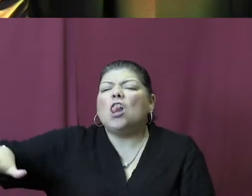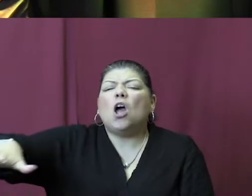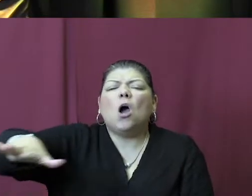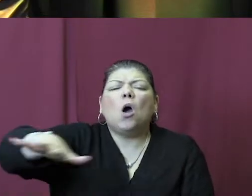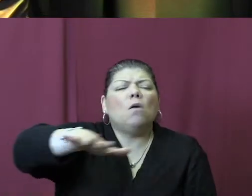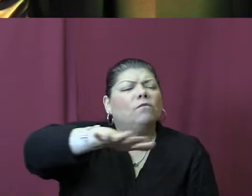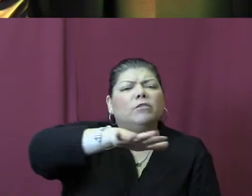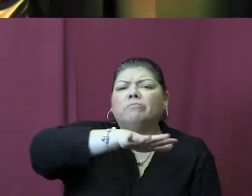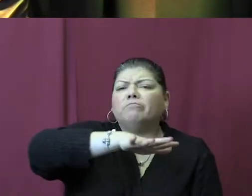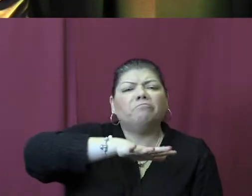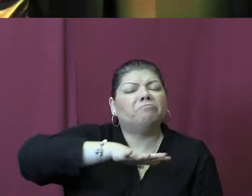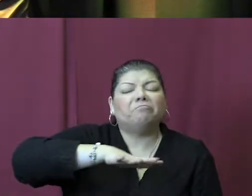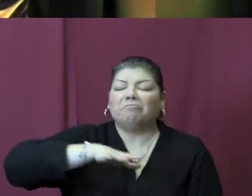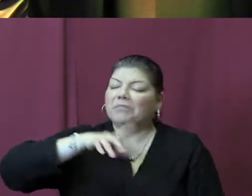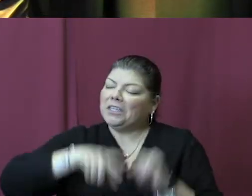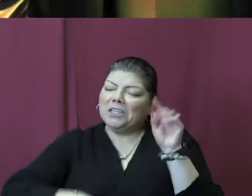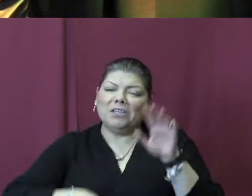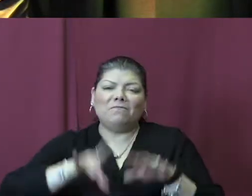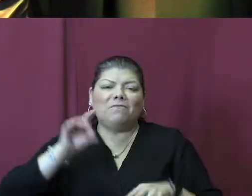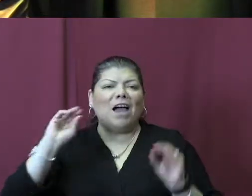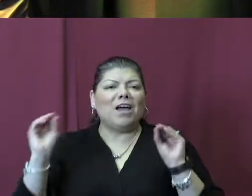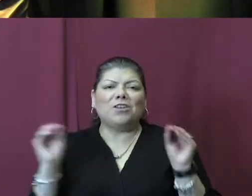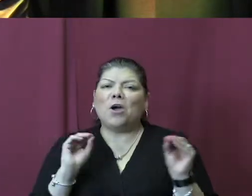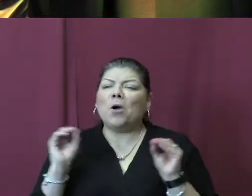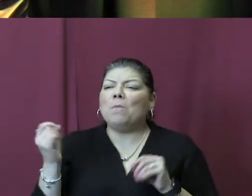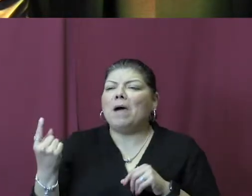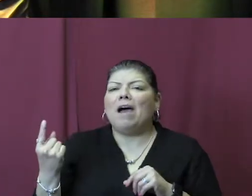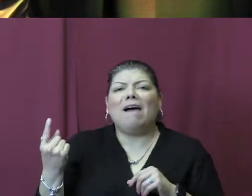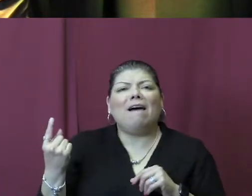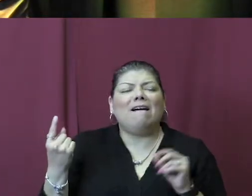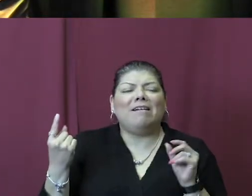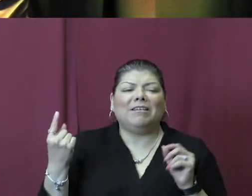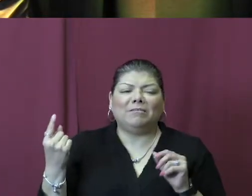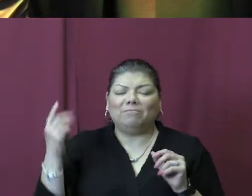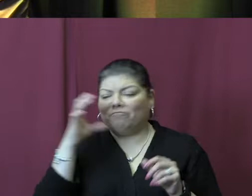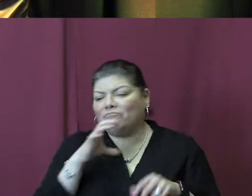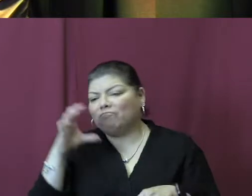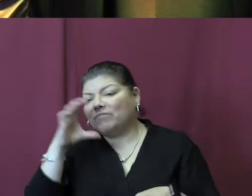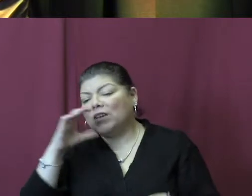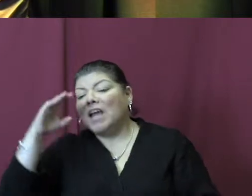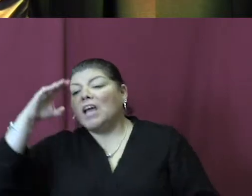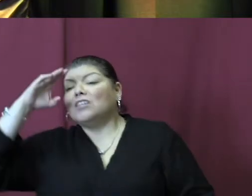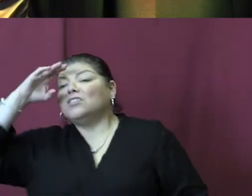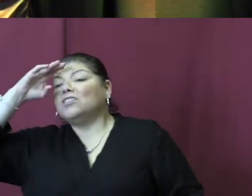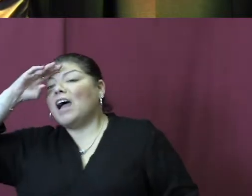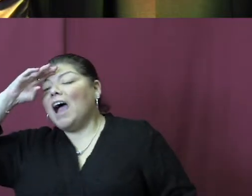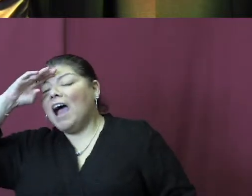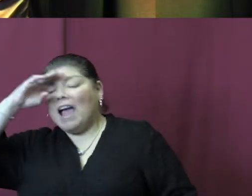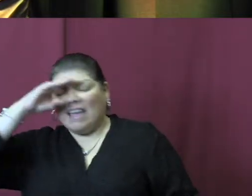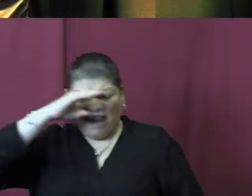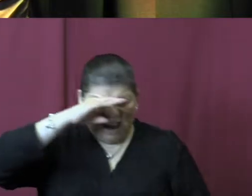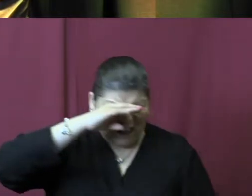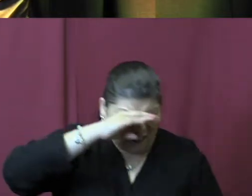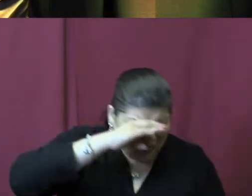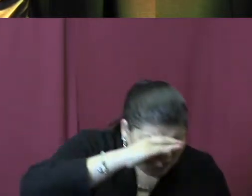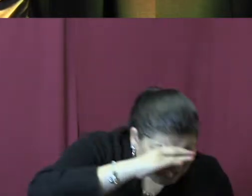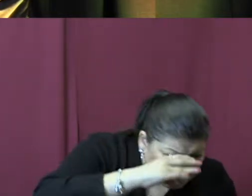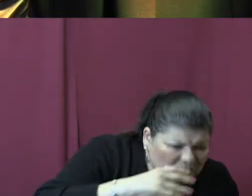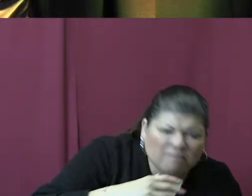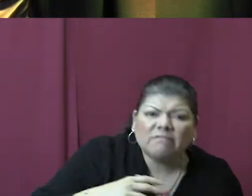all over. Couldn't find nobody. Couldn't find nobody. Looked high and low. I looked high and